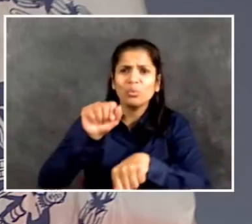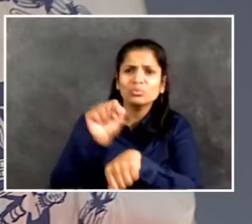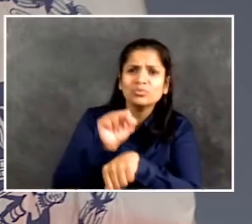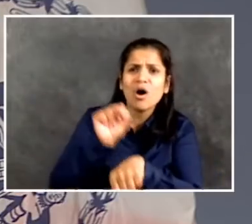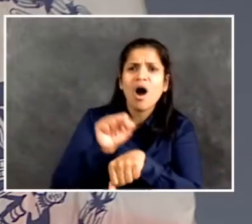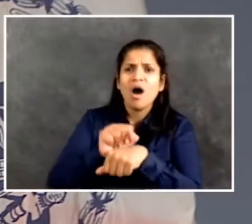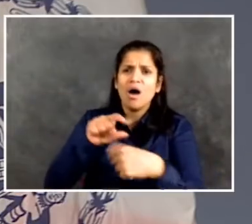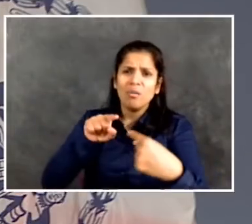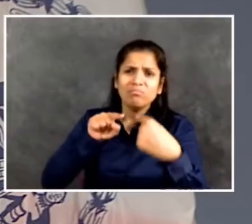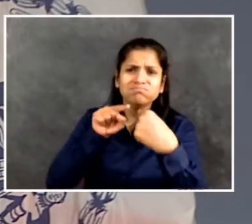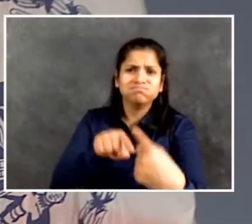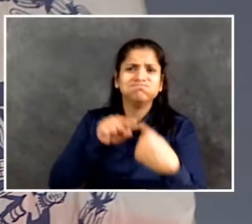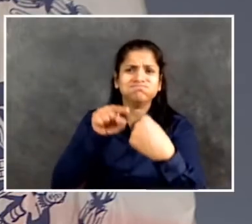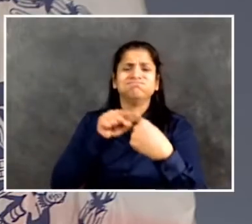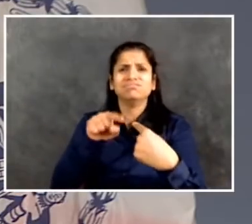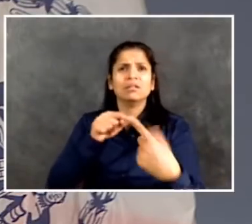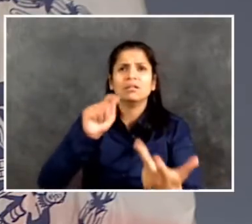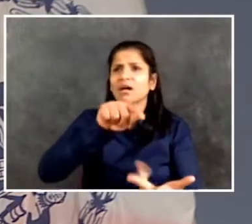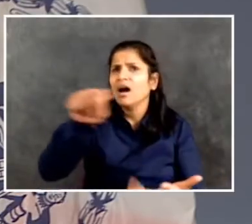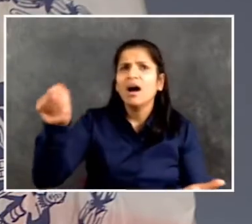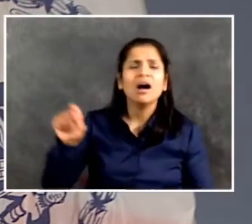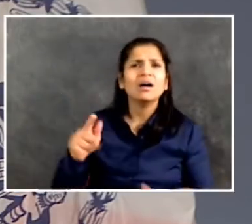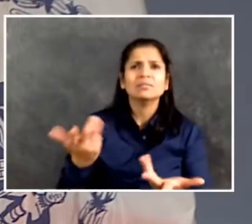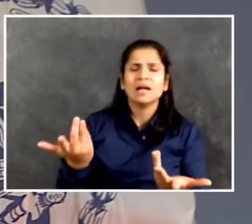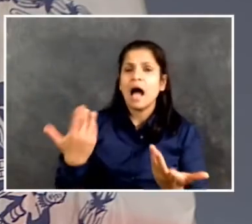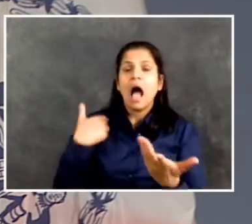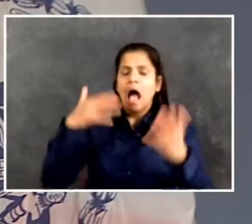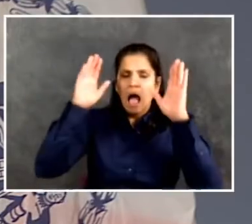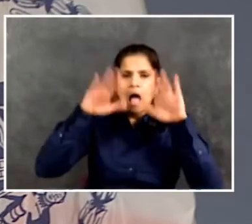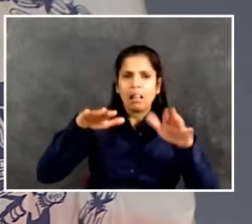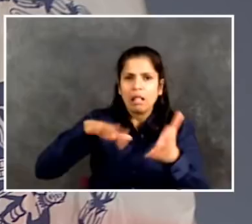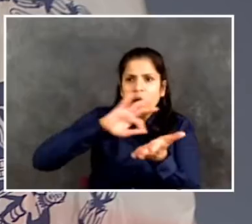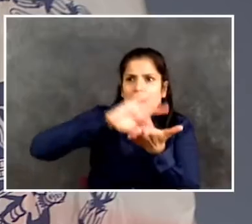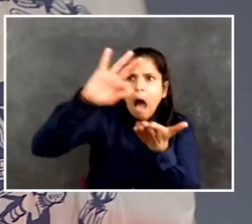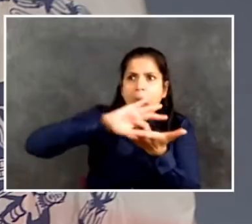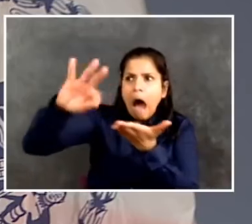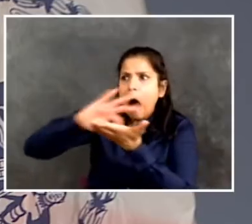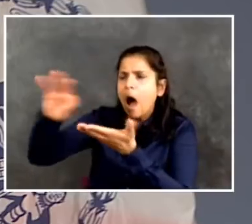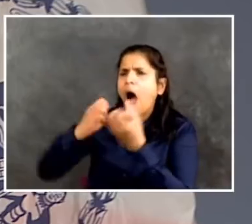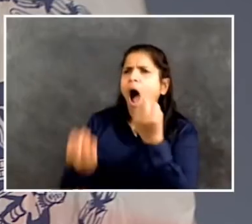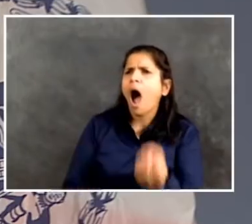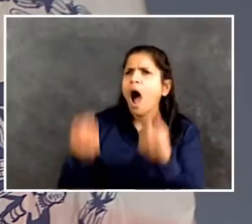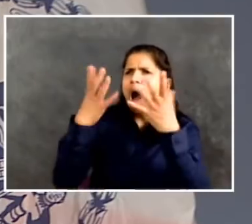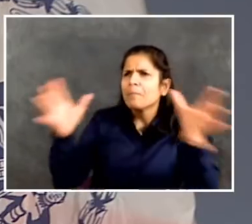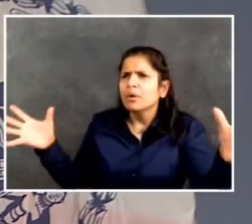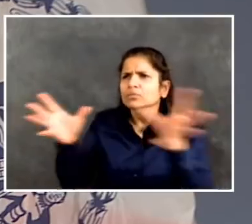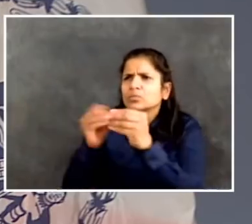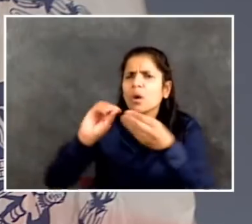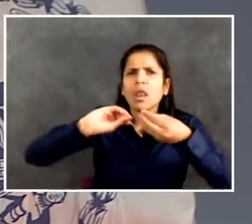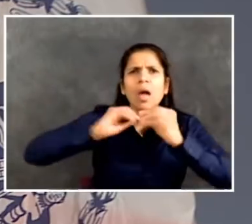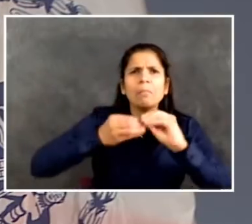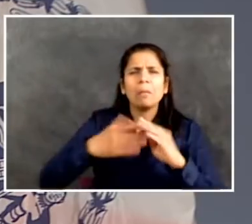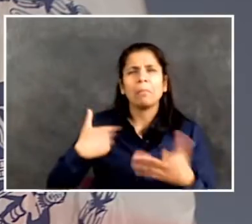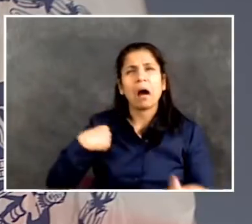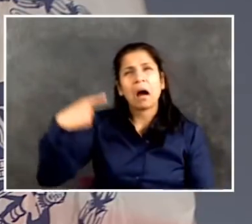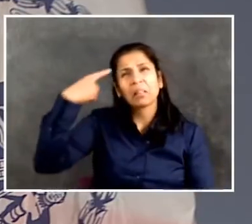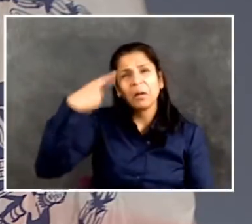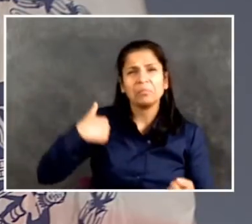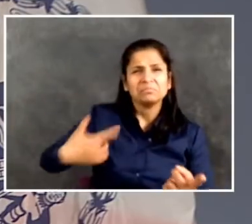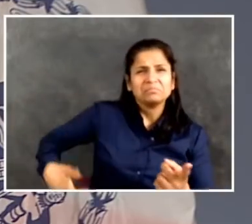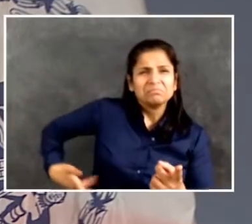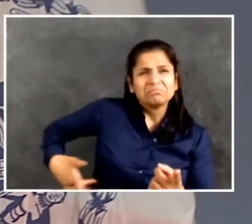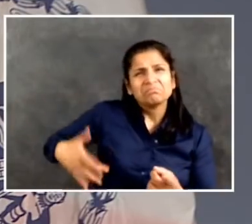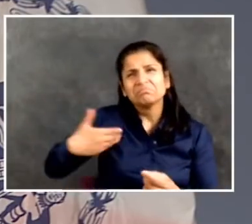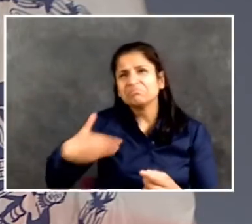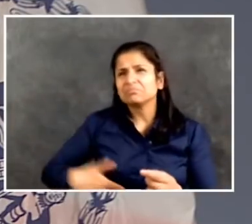towards 2 million, given that you've got 500,000 people who have lost their jobs. Almost,